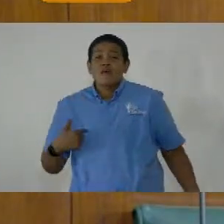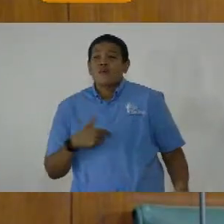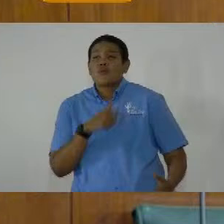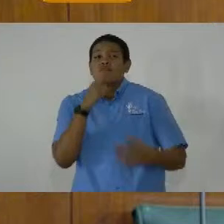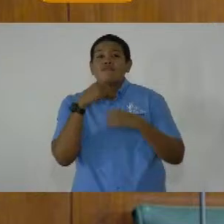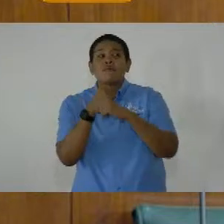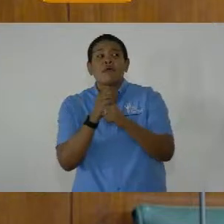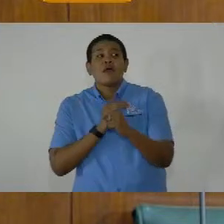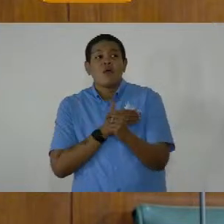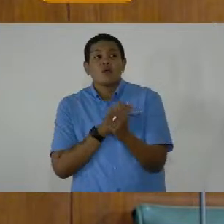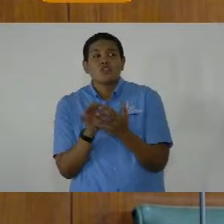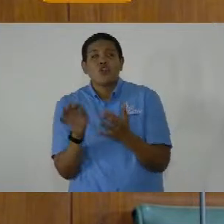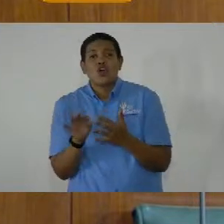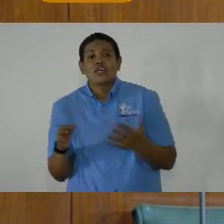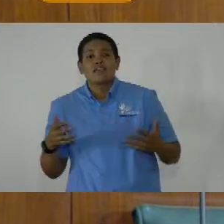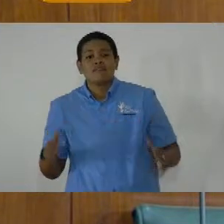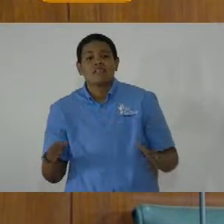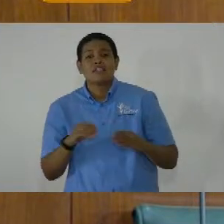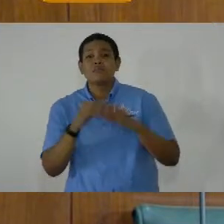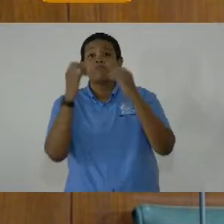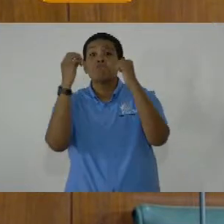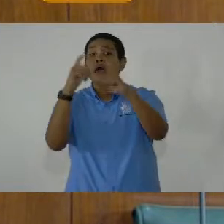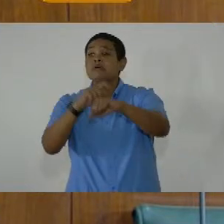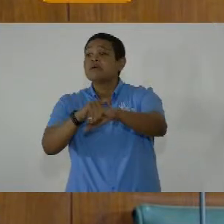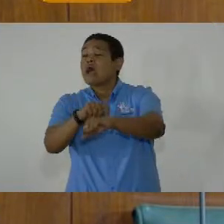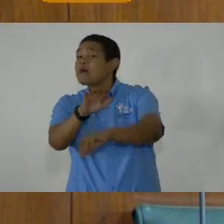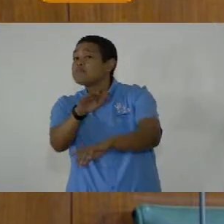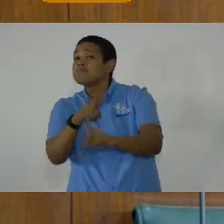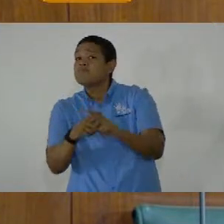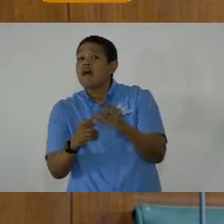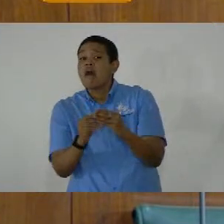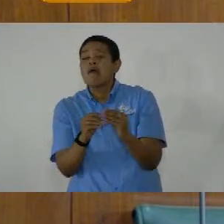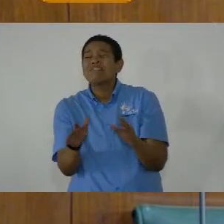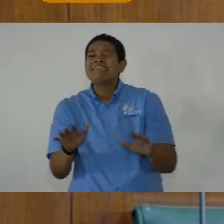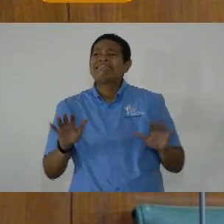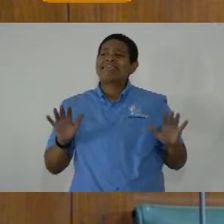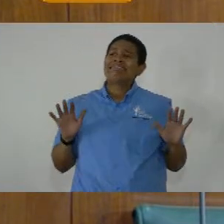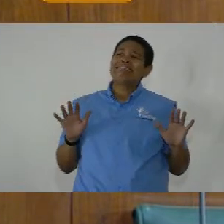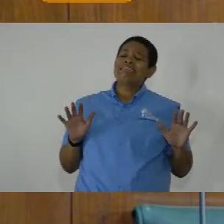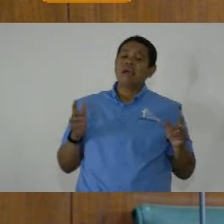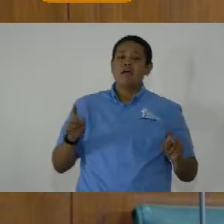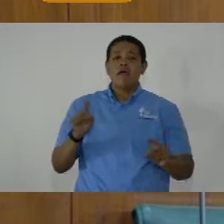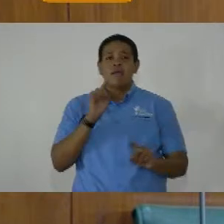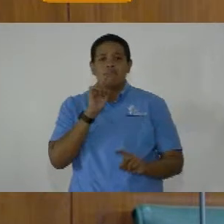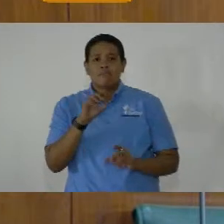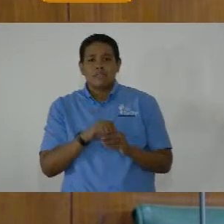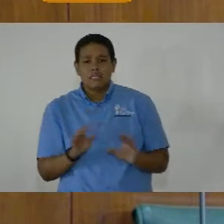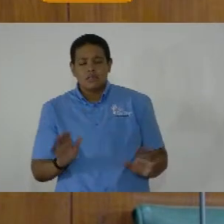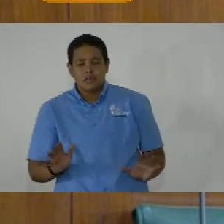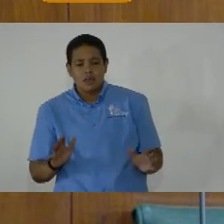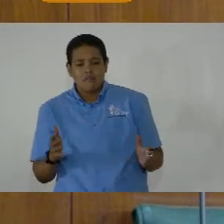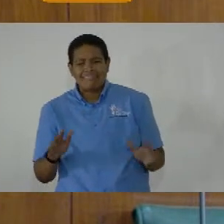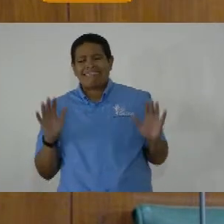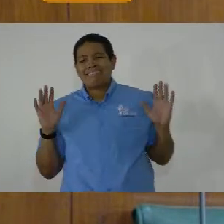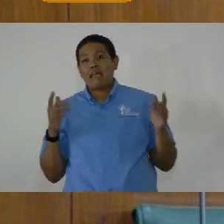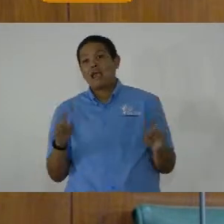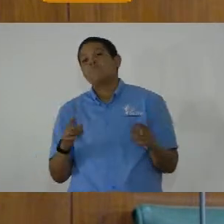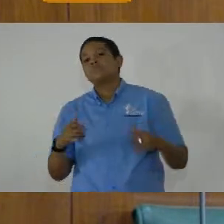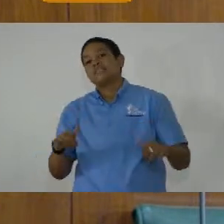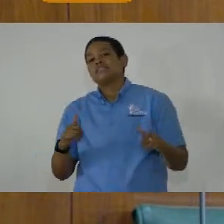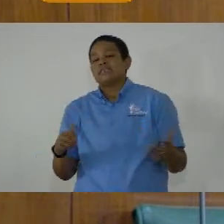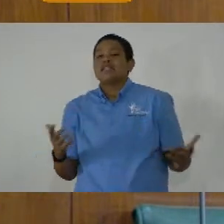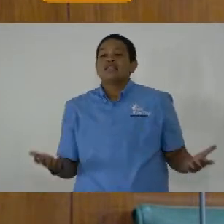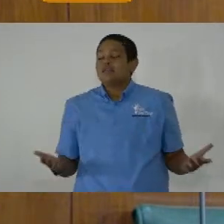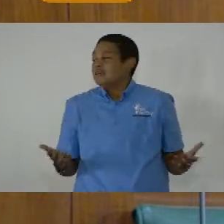our choices. In many instances, they have been reluctant partners. And